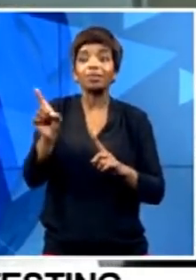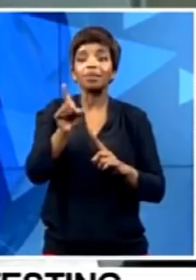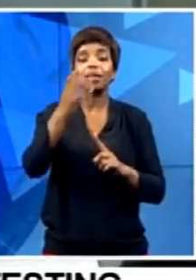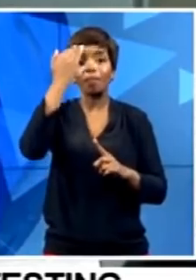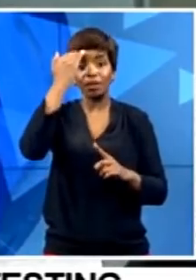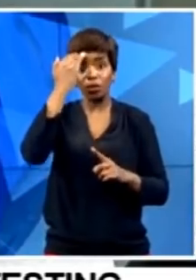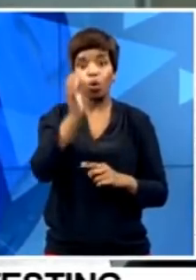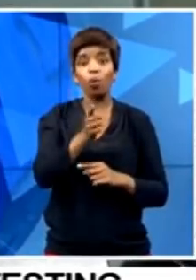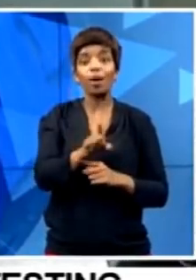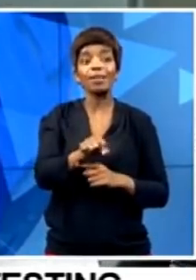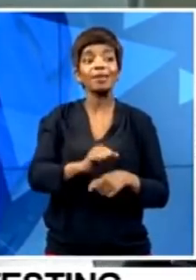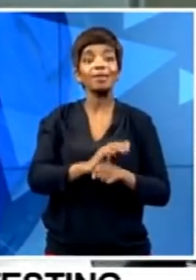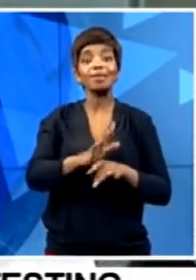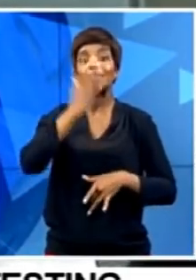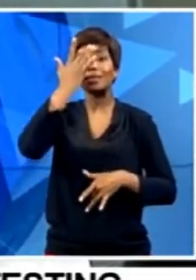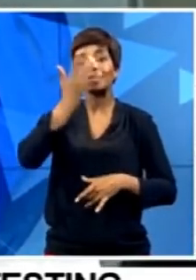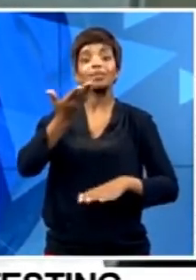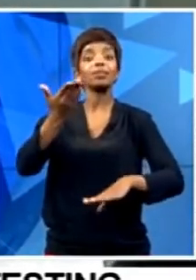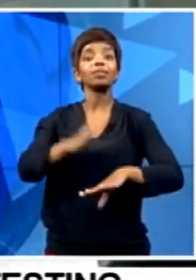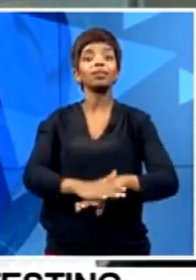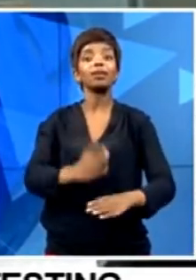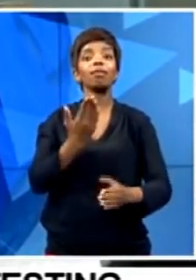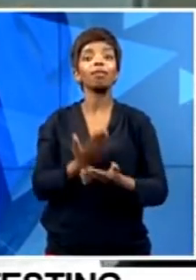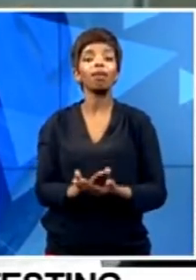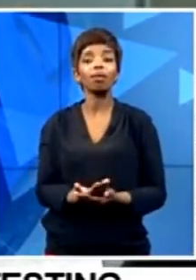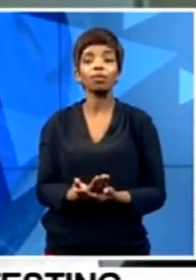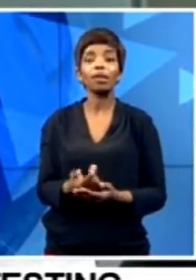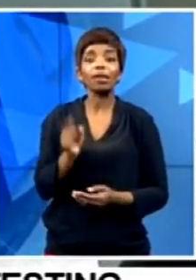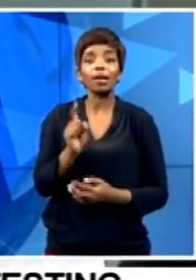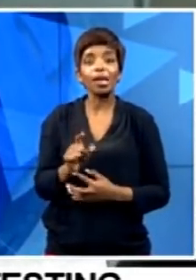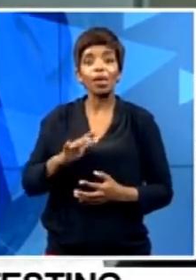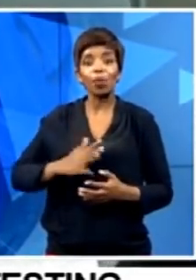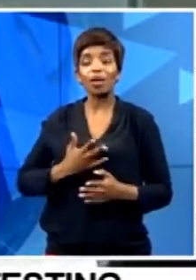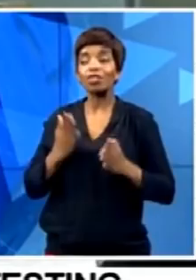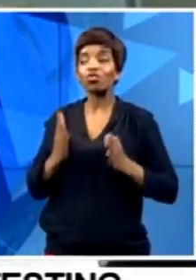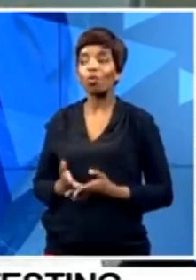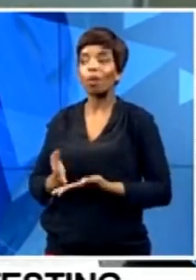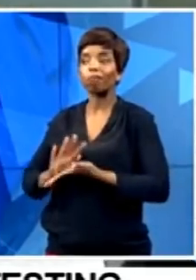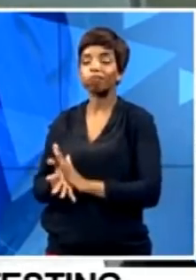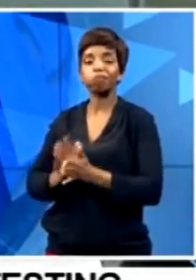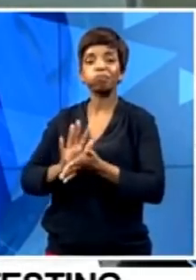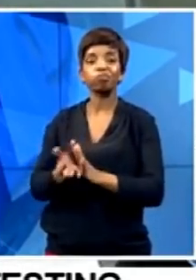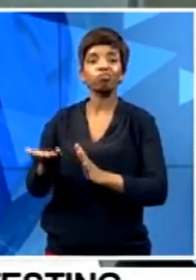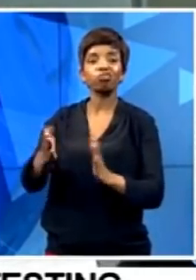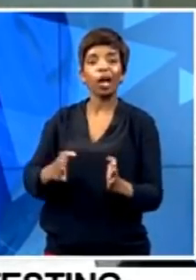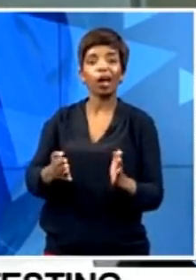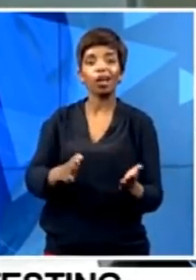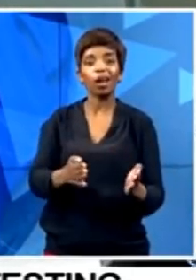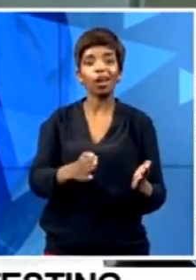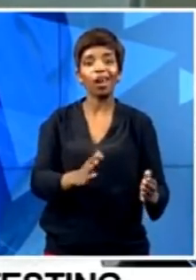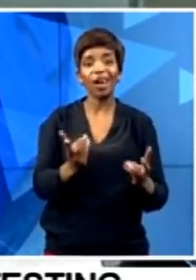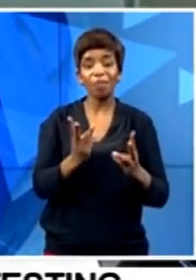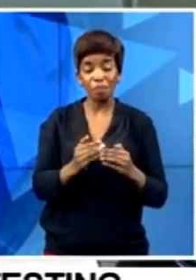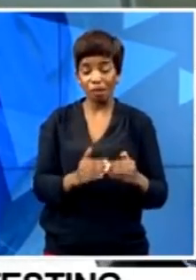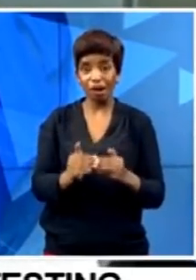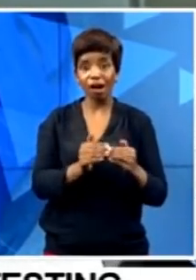destroy our human beings. People must be careful. People must look after themselves. People must control themselves. People must help with government to